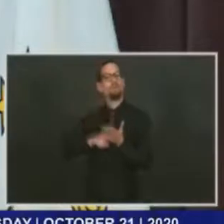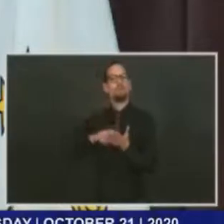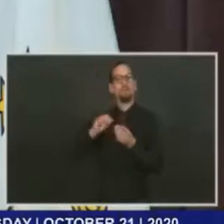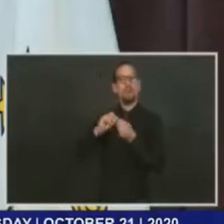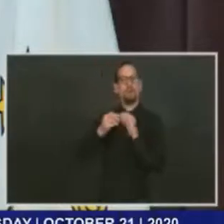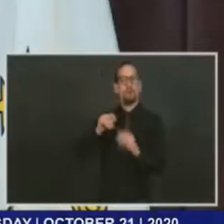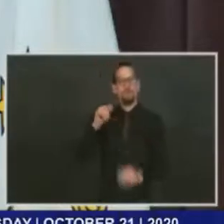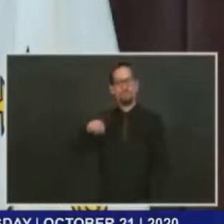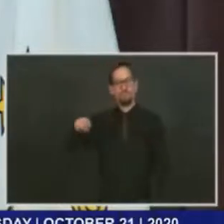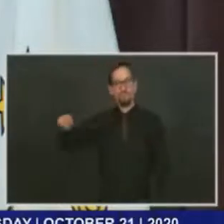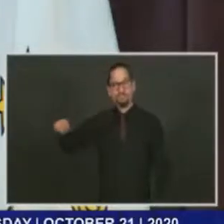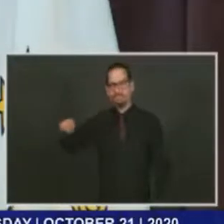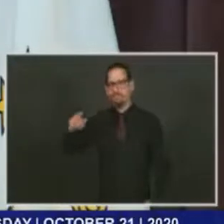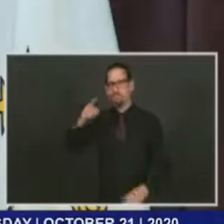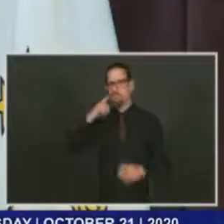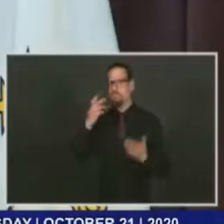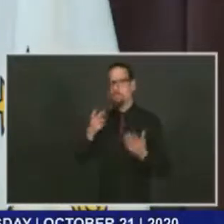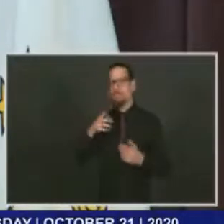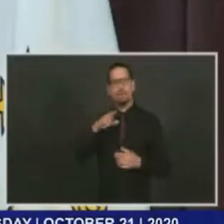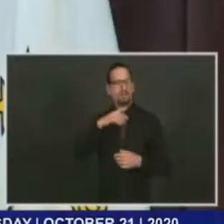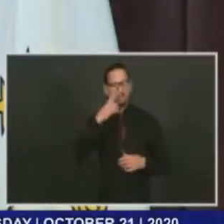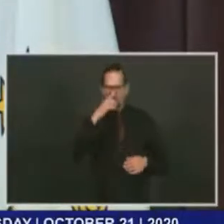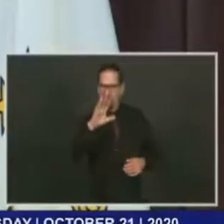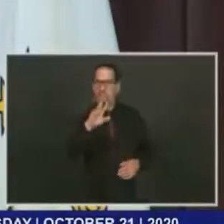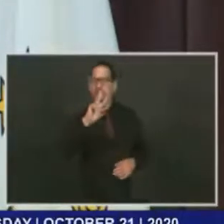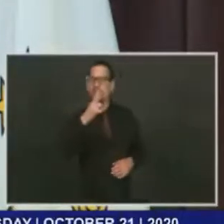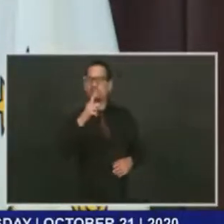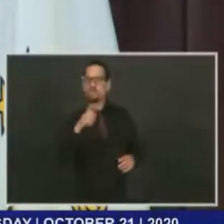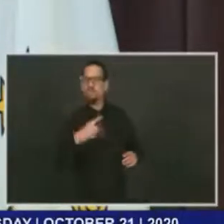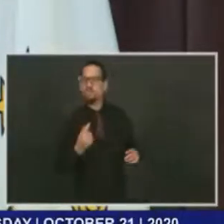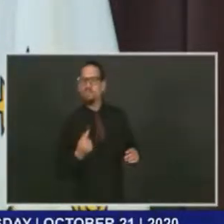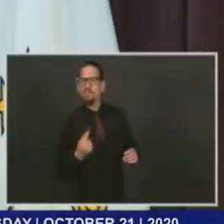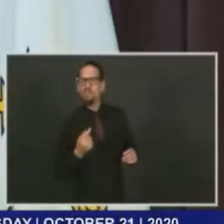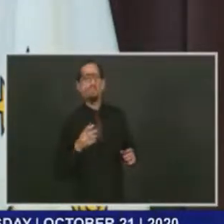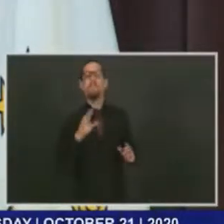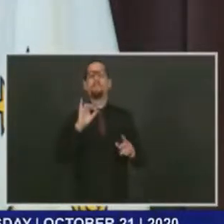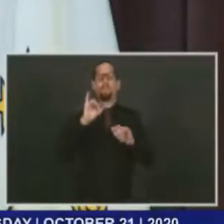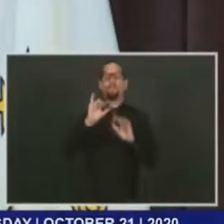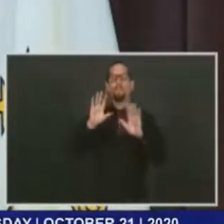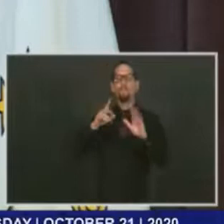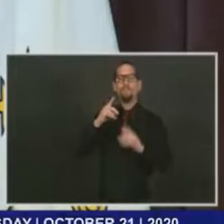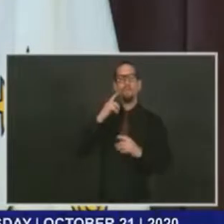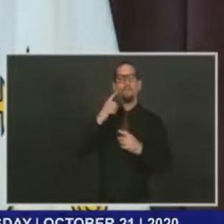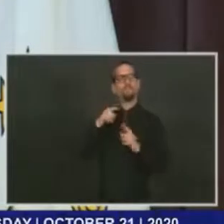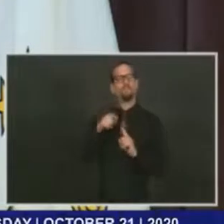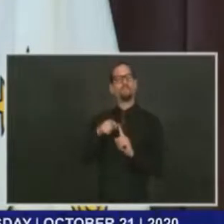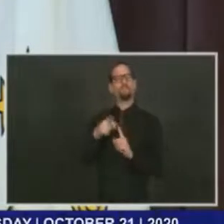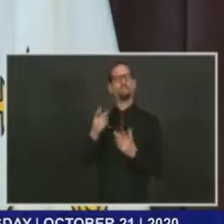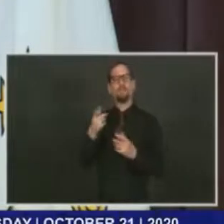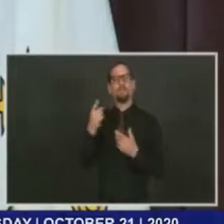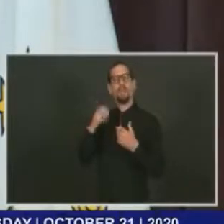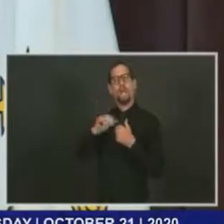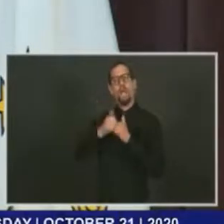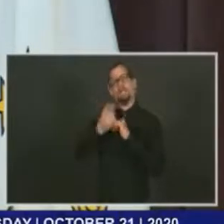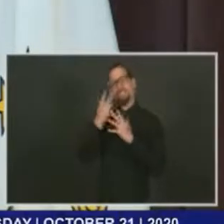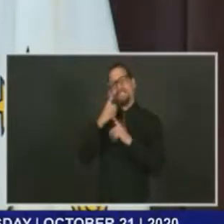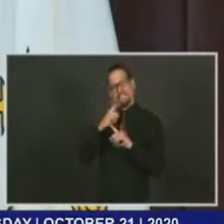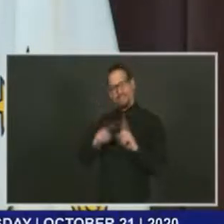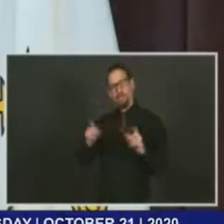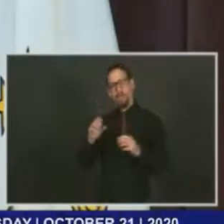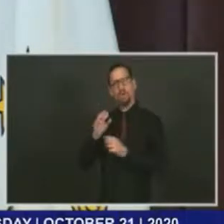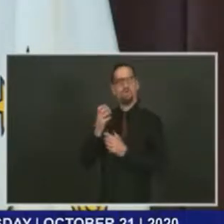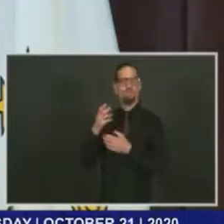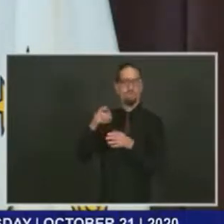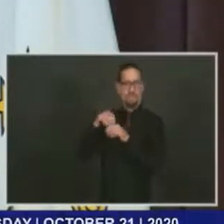your second question effectively. It's, are we seeing anything different in our outcomes with hospitalizations and